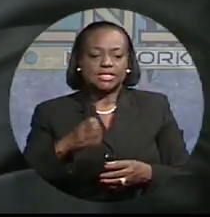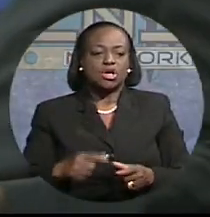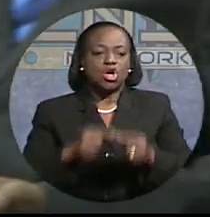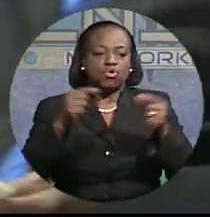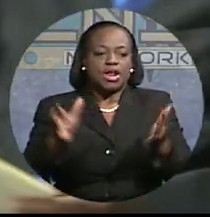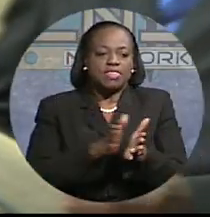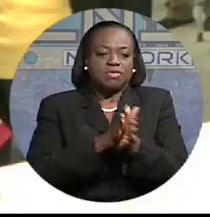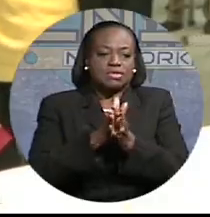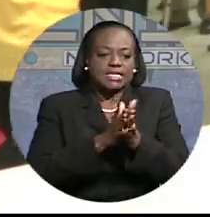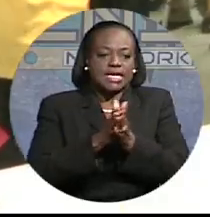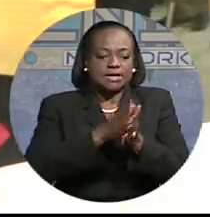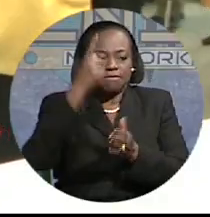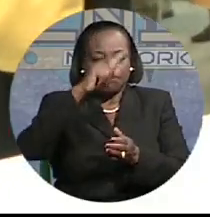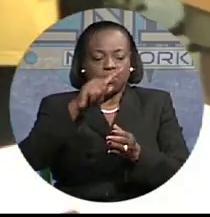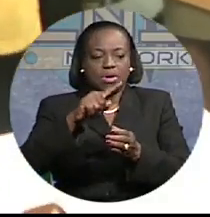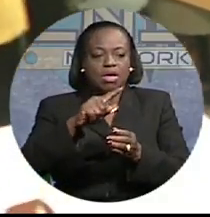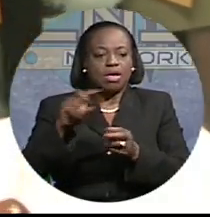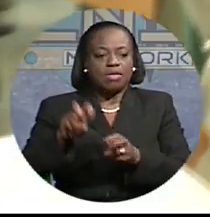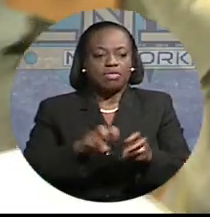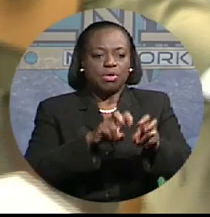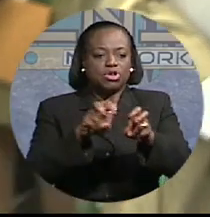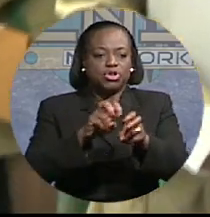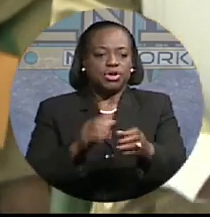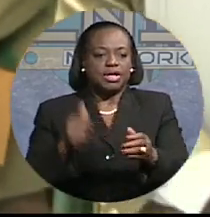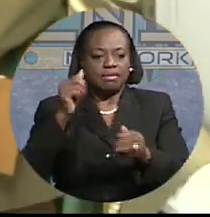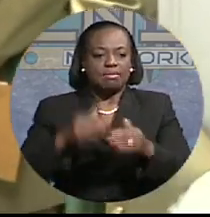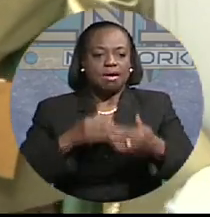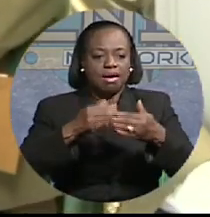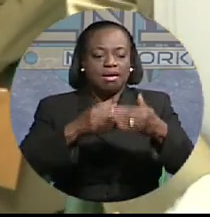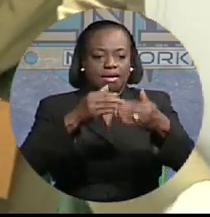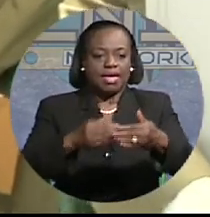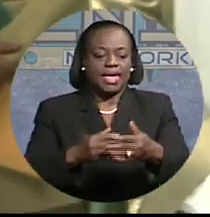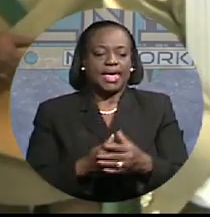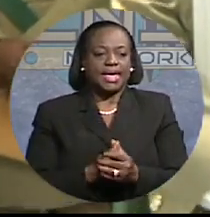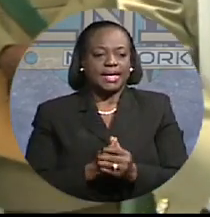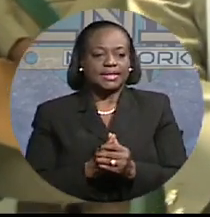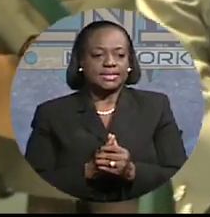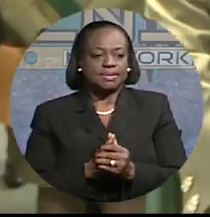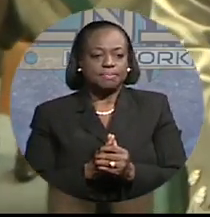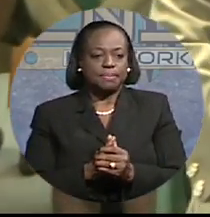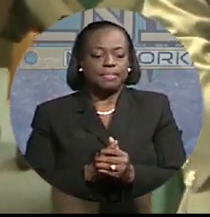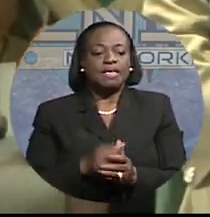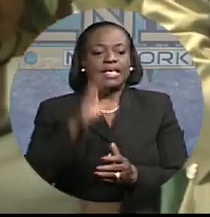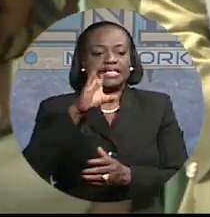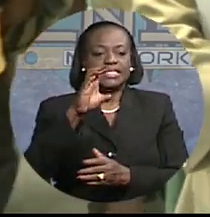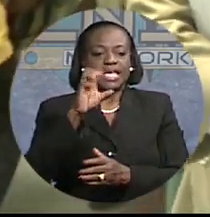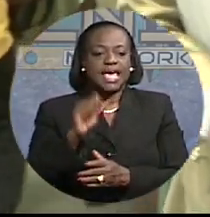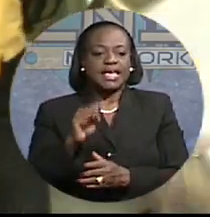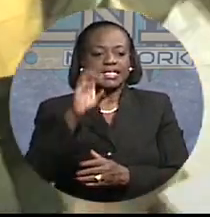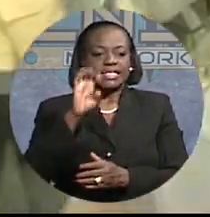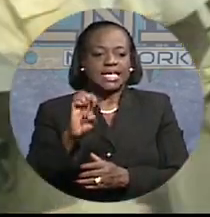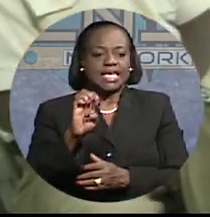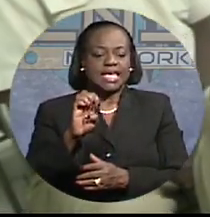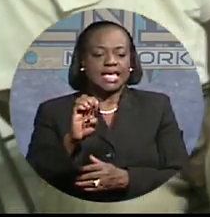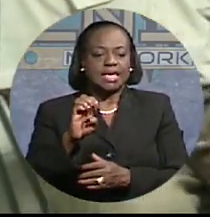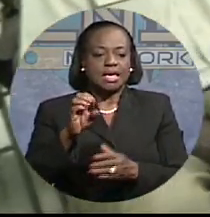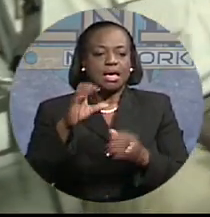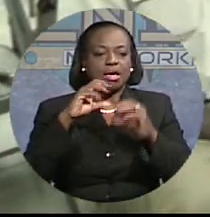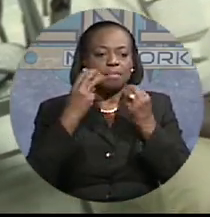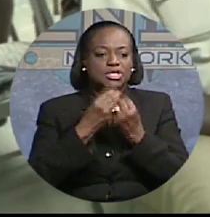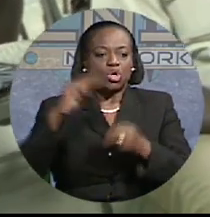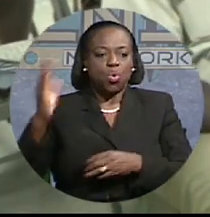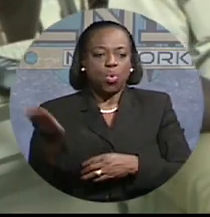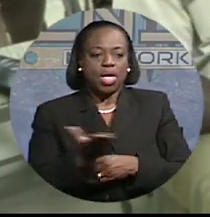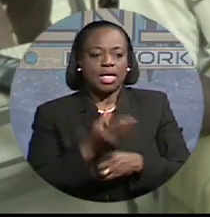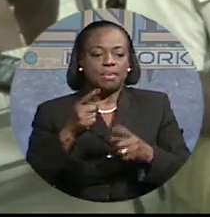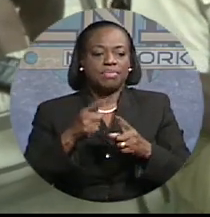ahead. Impressed with the leadership, both at HMP and in the Ministry of National Security, CSC Commissioner Don Head welcomed the officers to